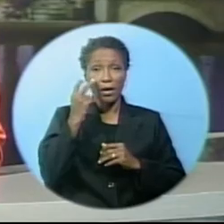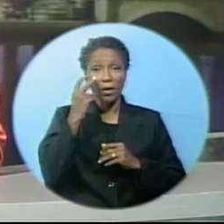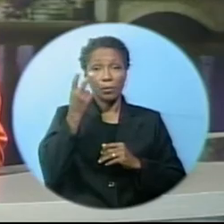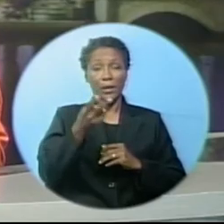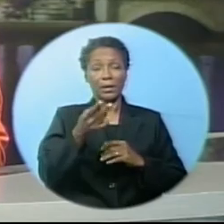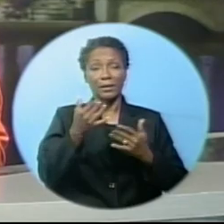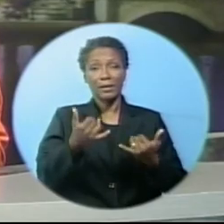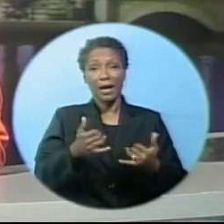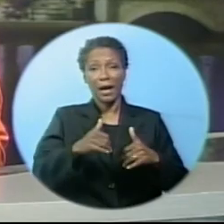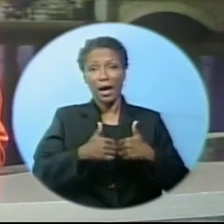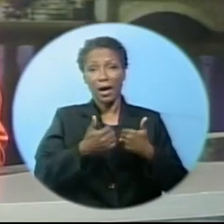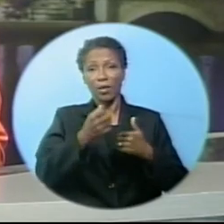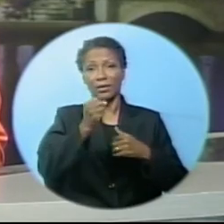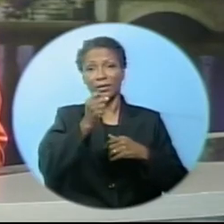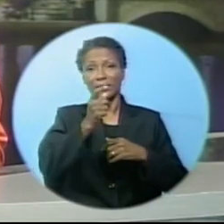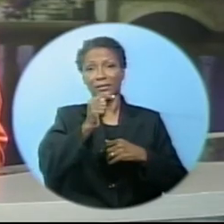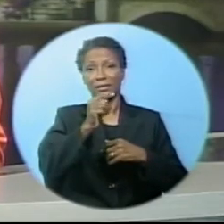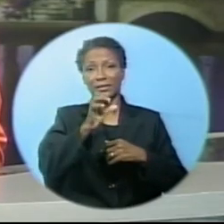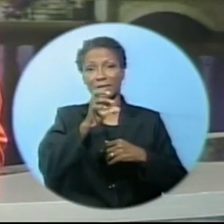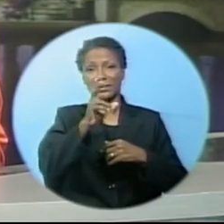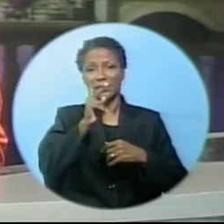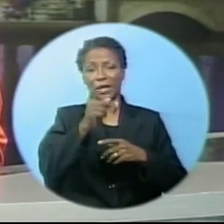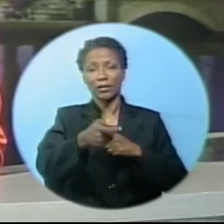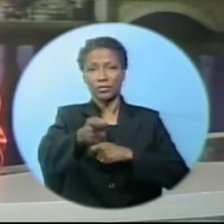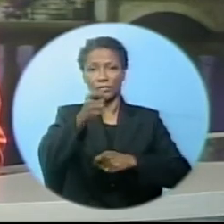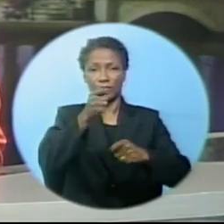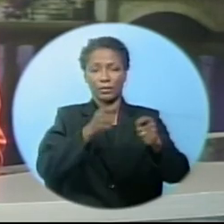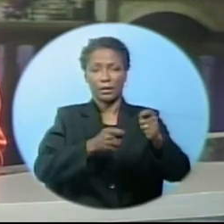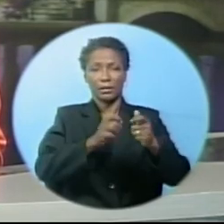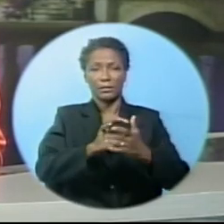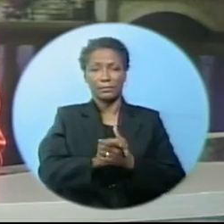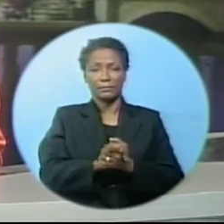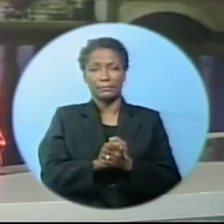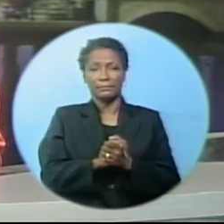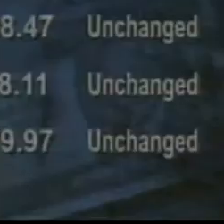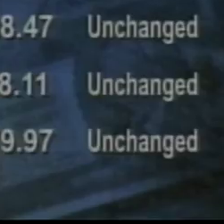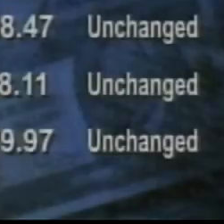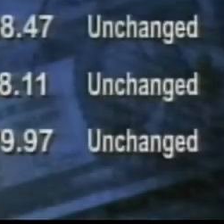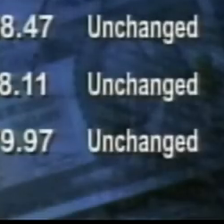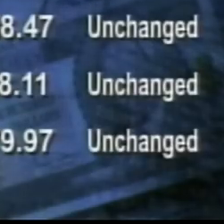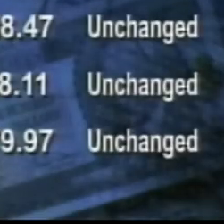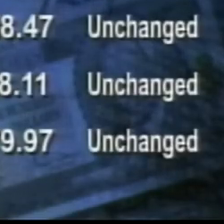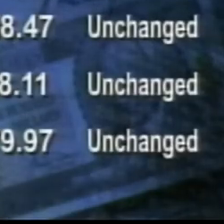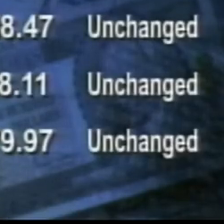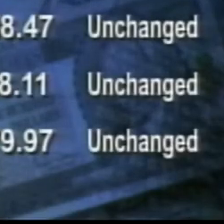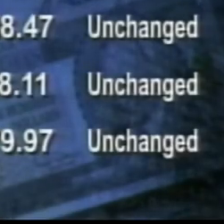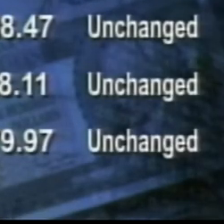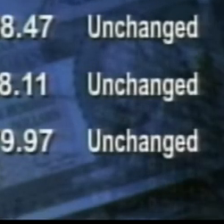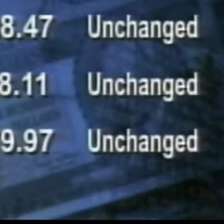is a look now at how stocks traded on selected exchanges across the region.